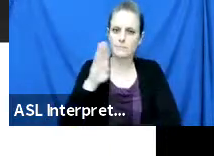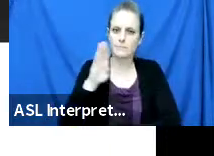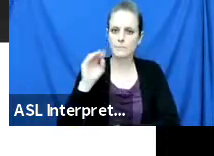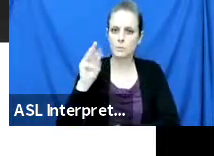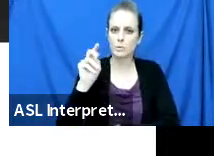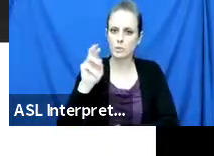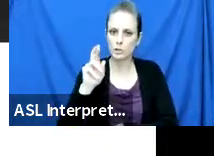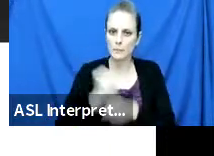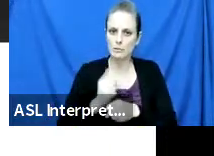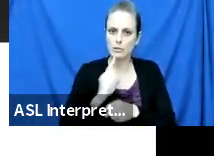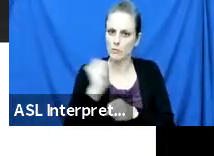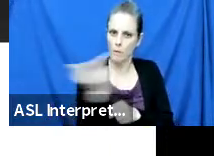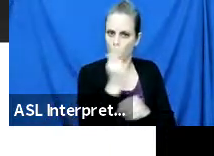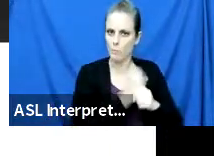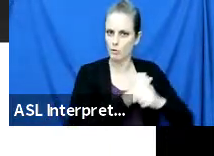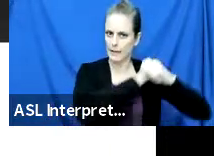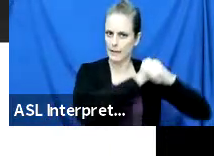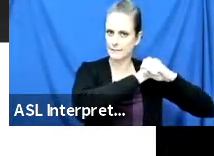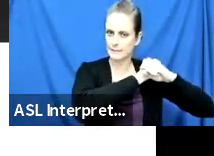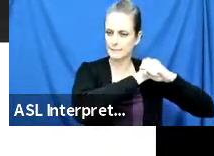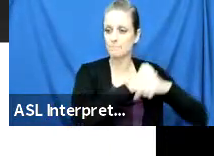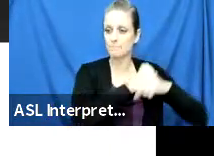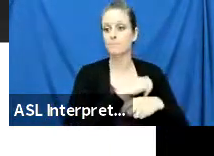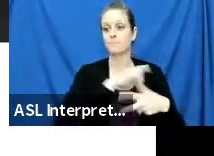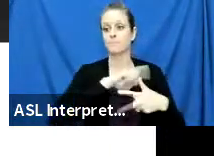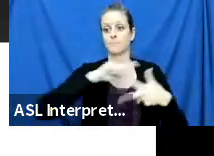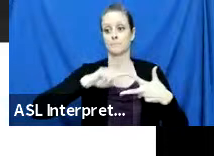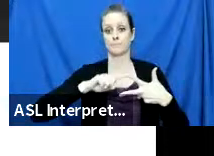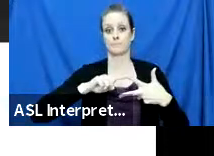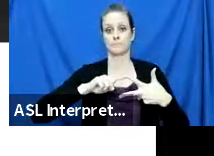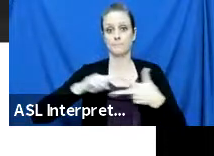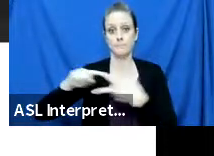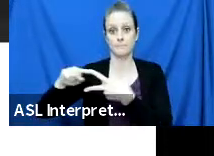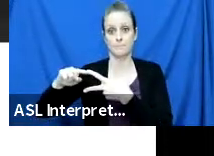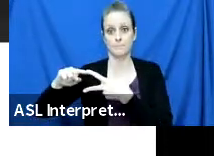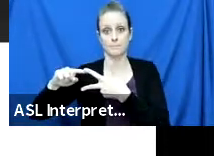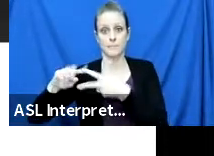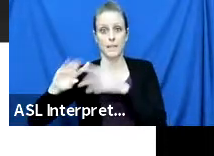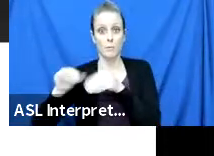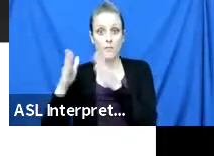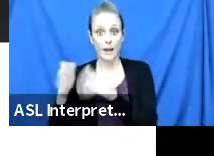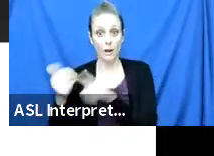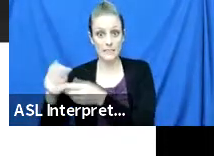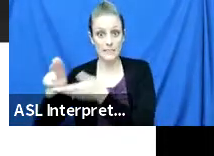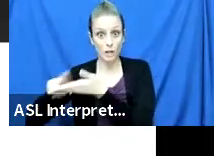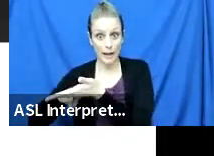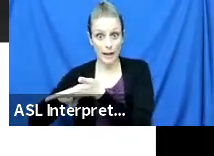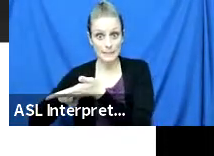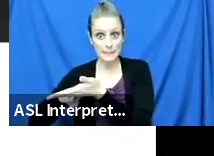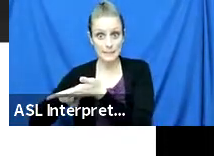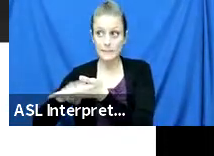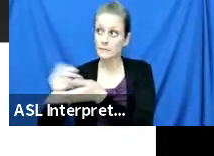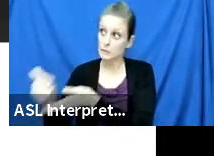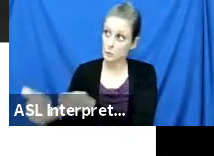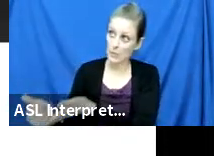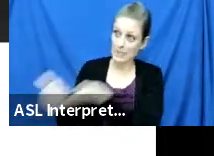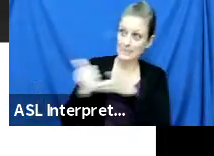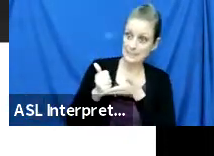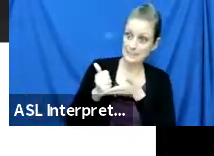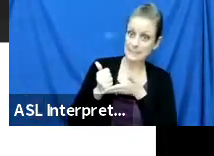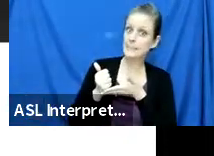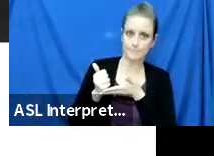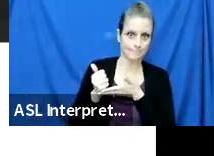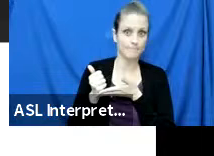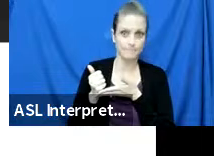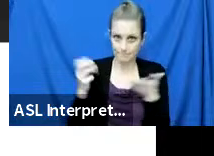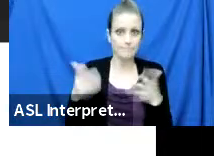also using any of our contracted providers to assist us with that effort. So far,